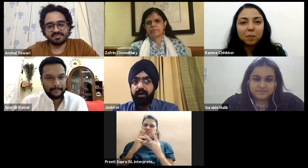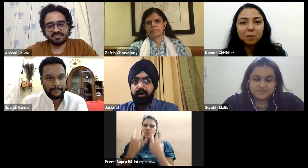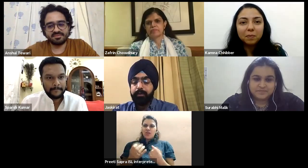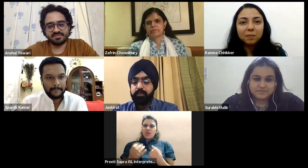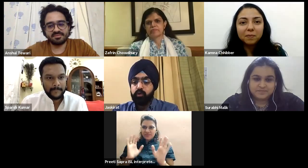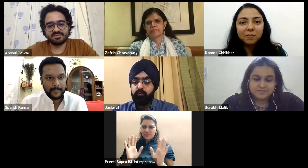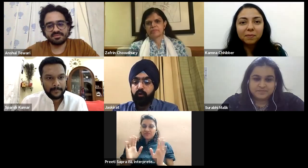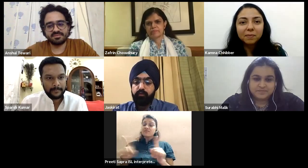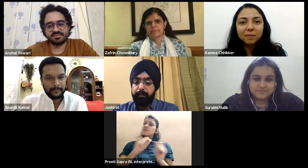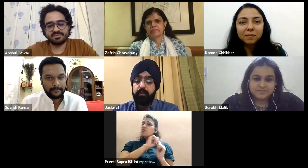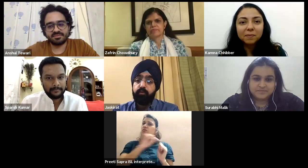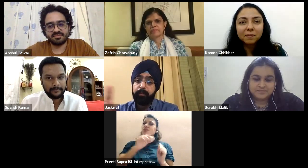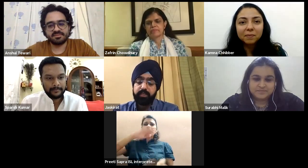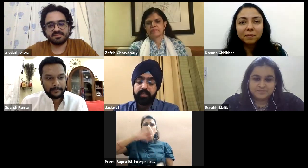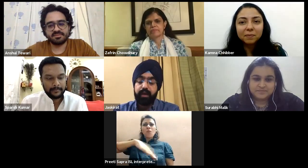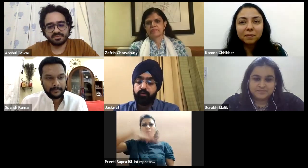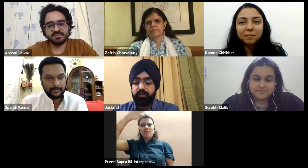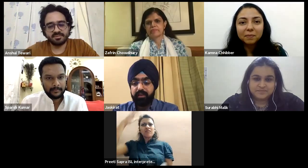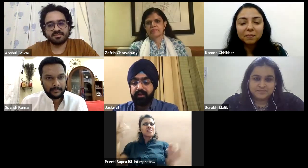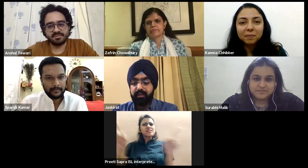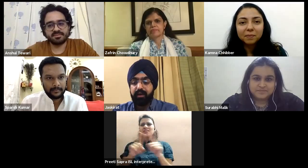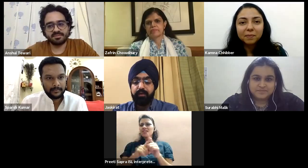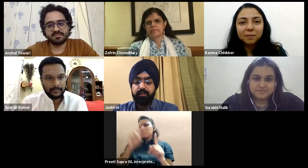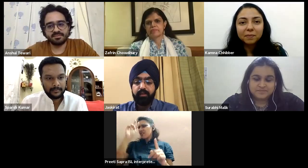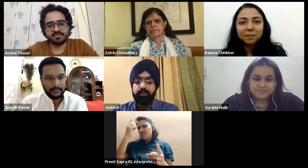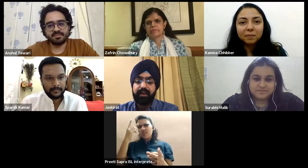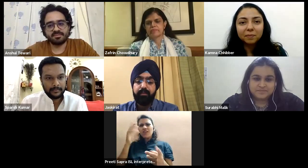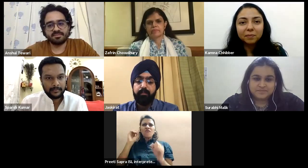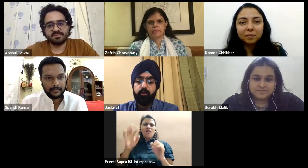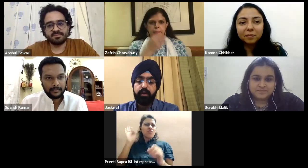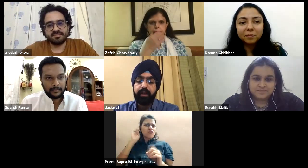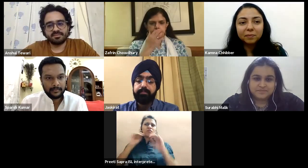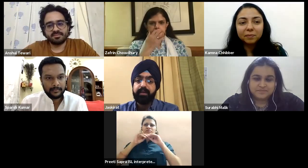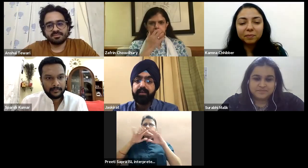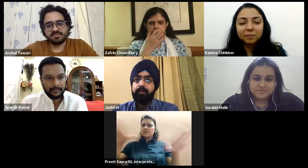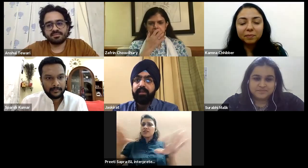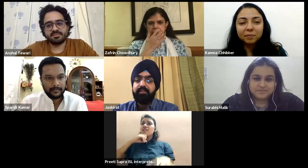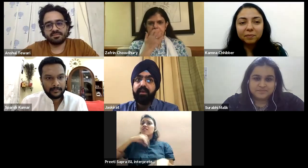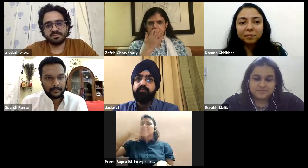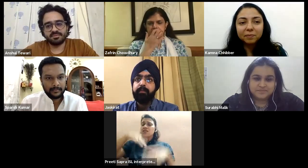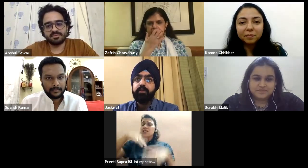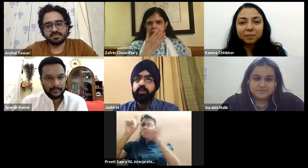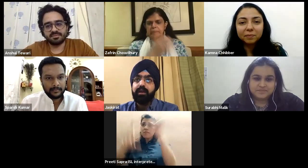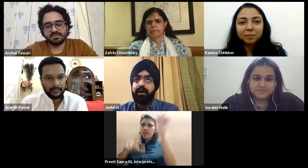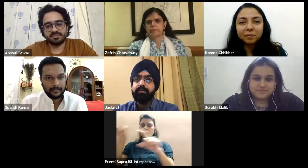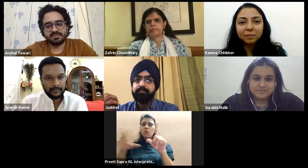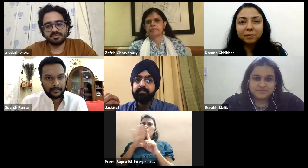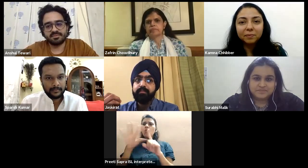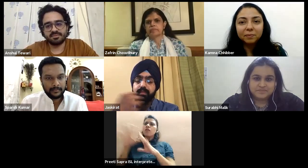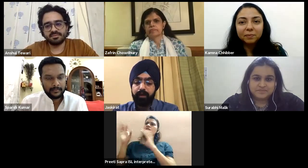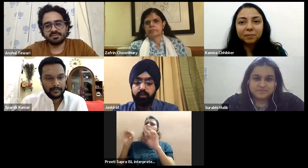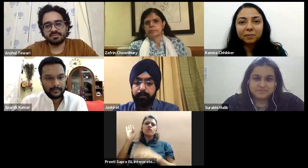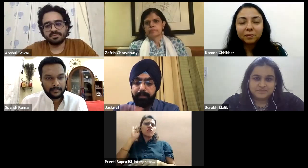all open to falling for misinformation. I would say that the younger ones are slightly more adept at processing information and